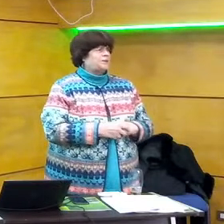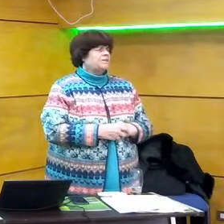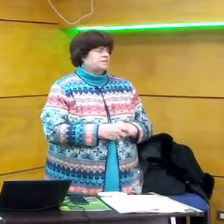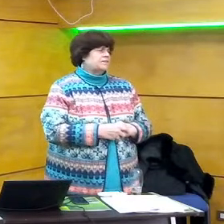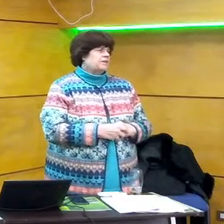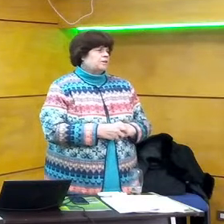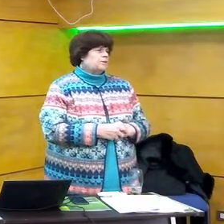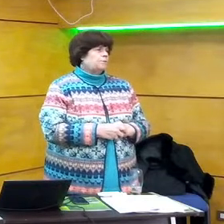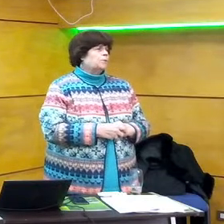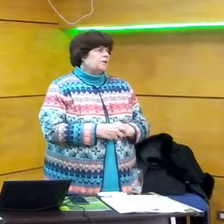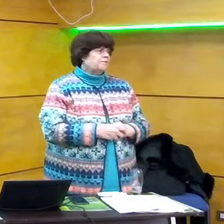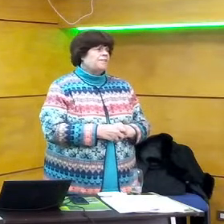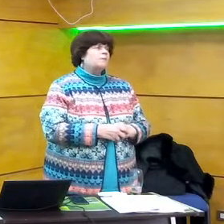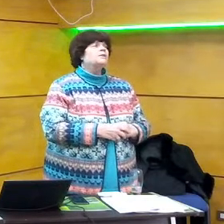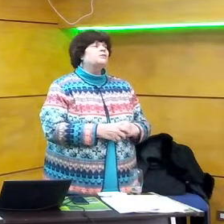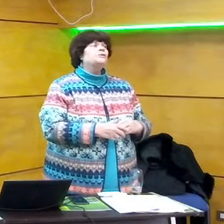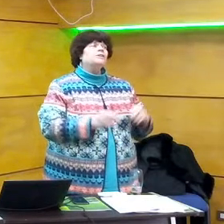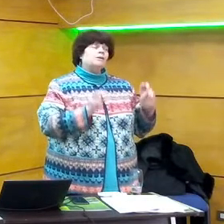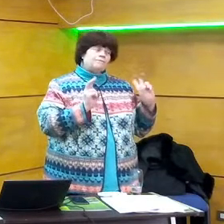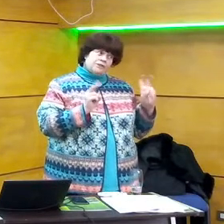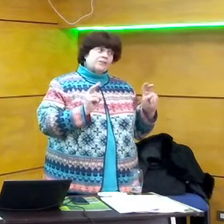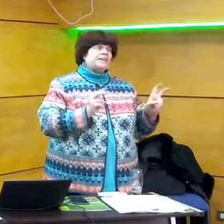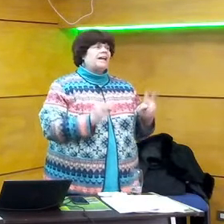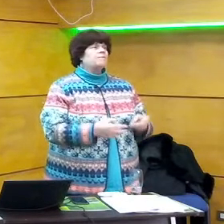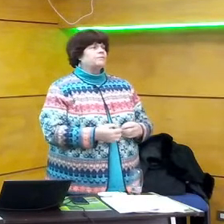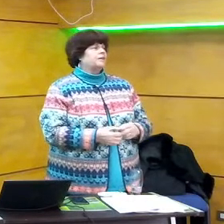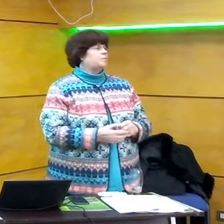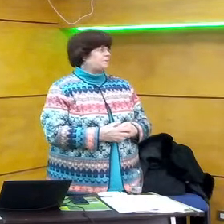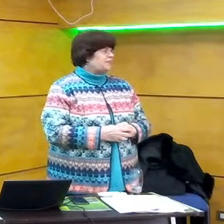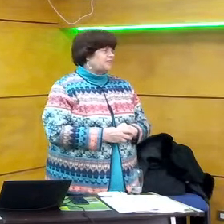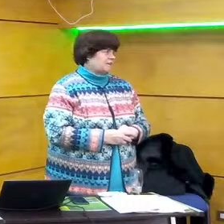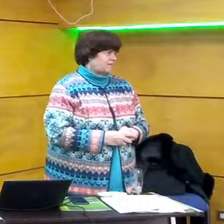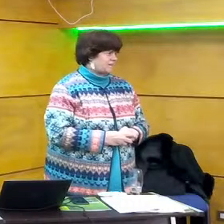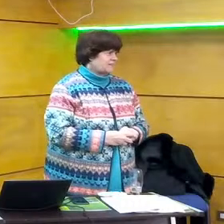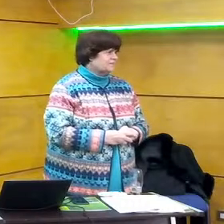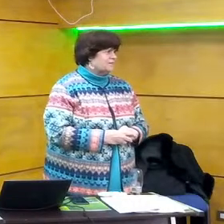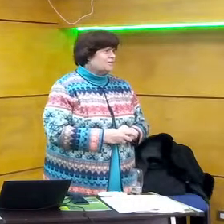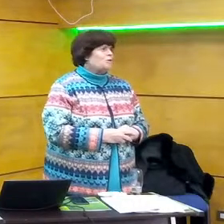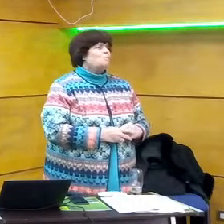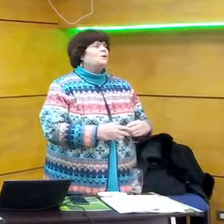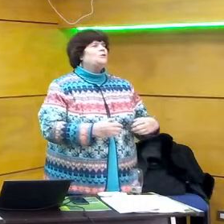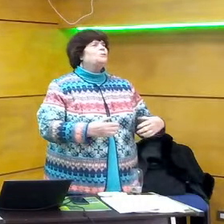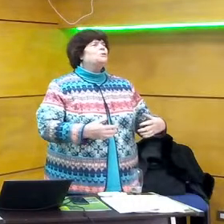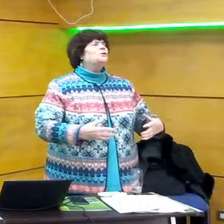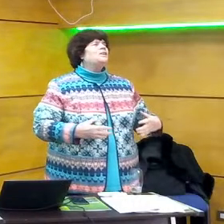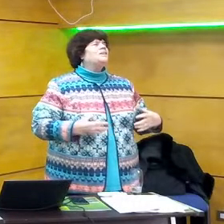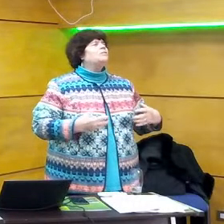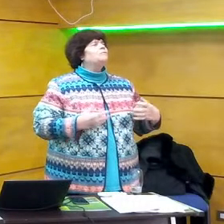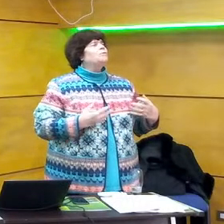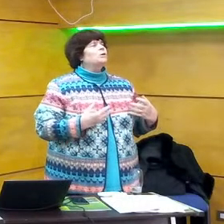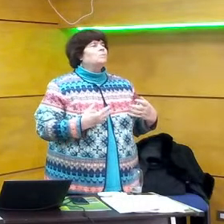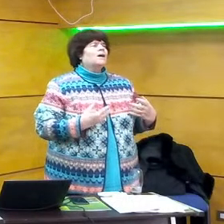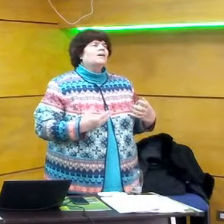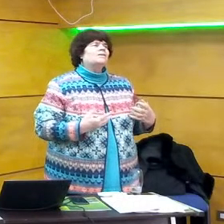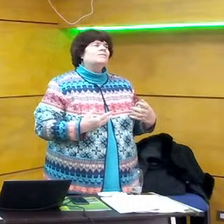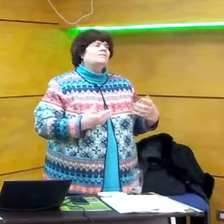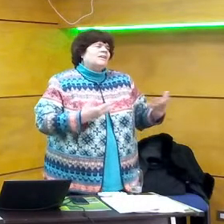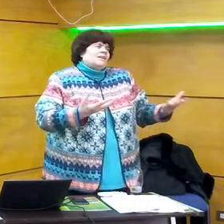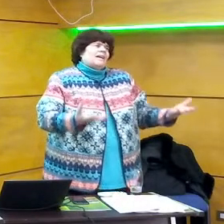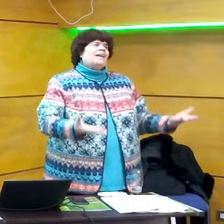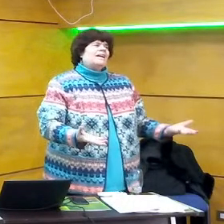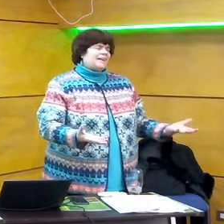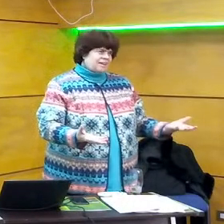colleagues, because the royal family couldn't officially have an opinion on things, but you could in the form